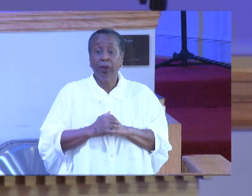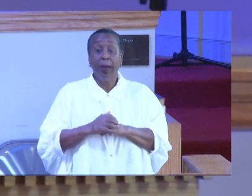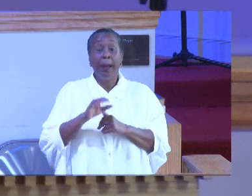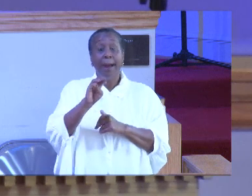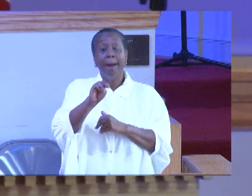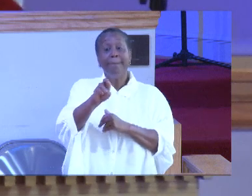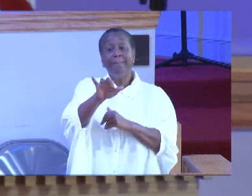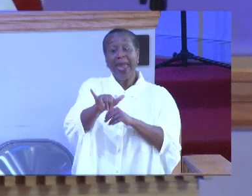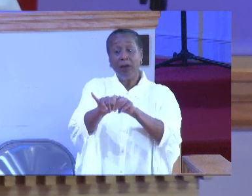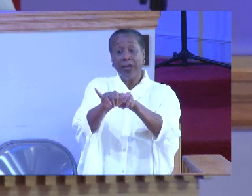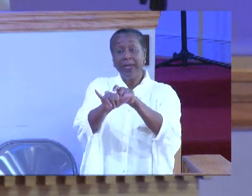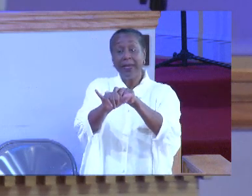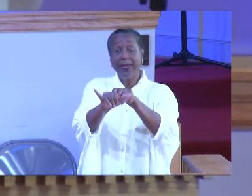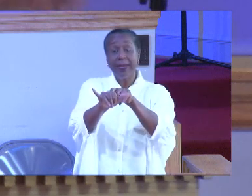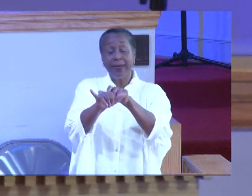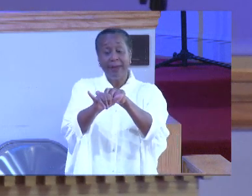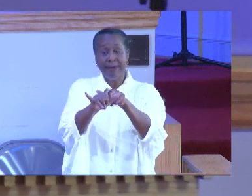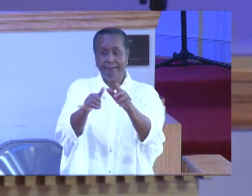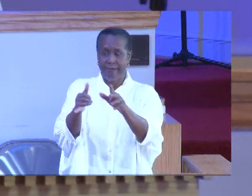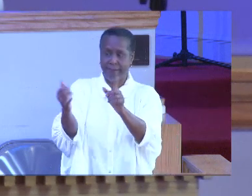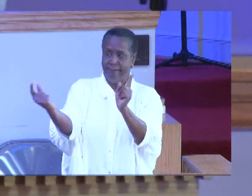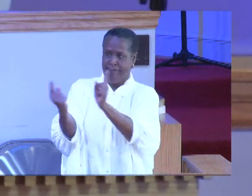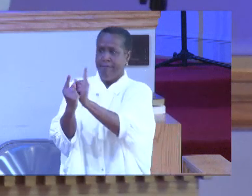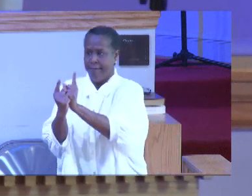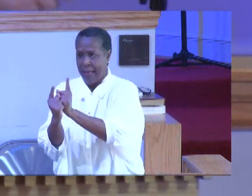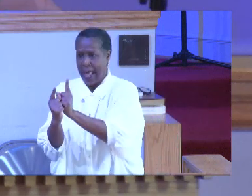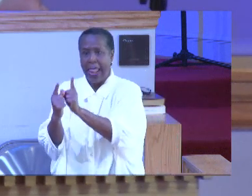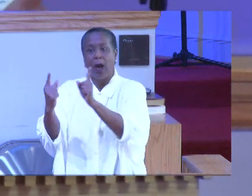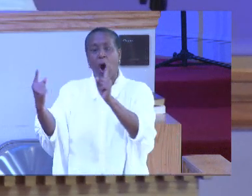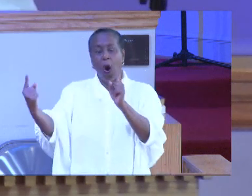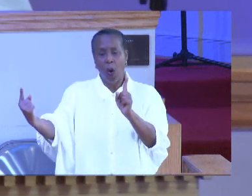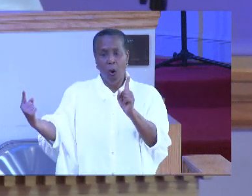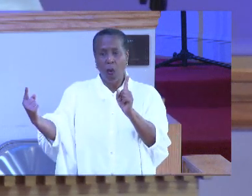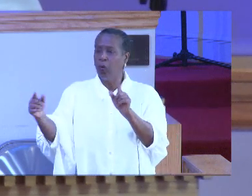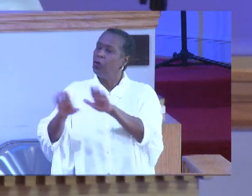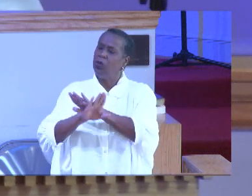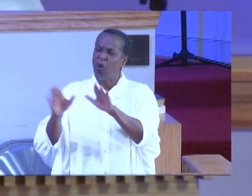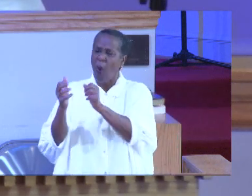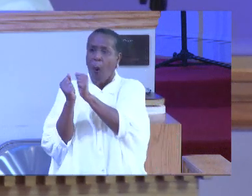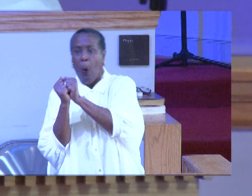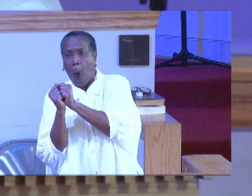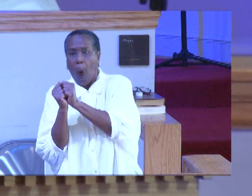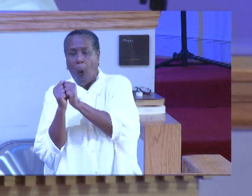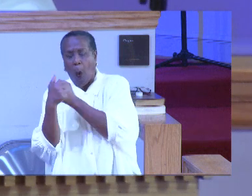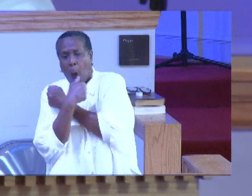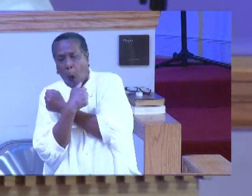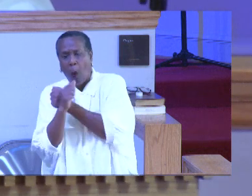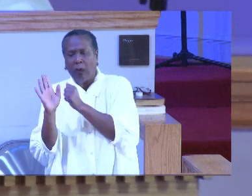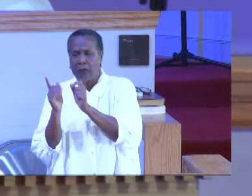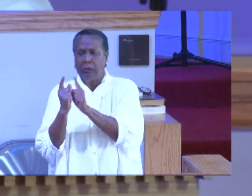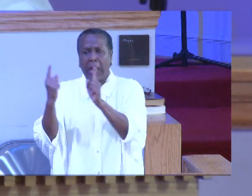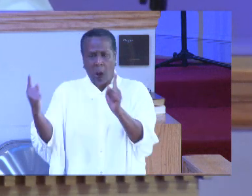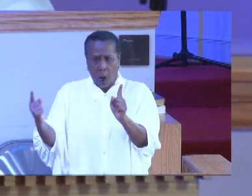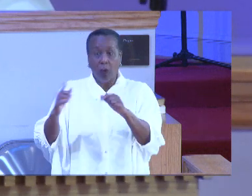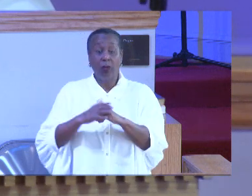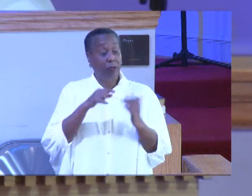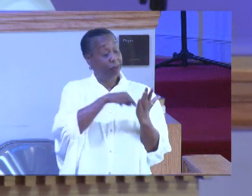Mary, let go. Don't hold on to me. And then the Bible